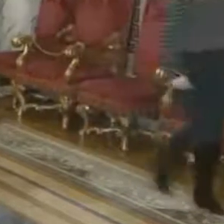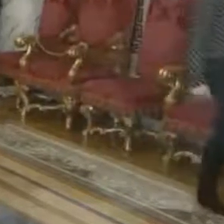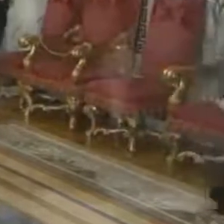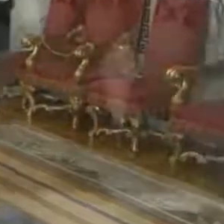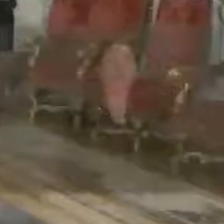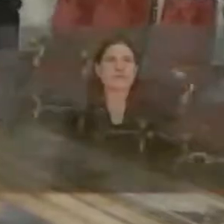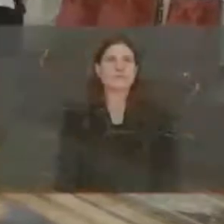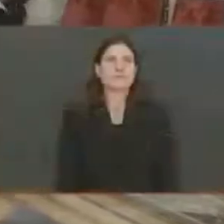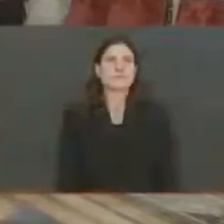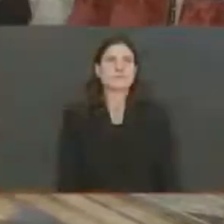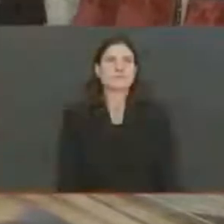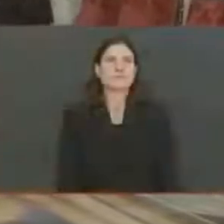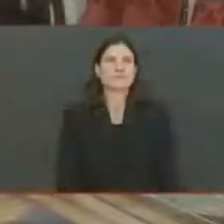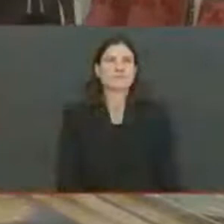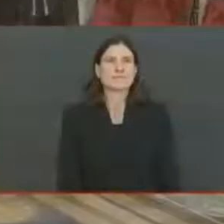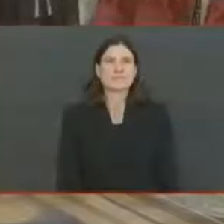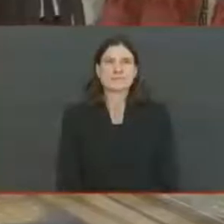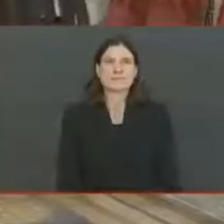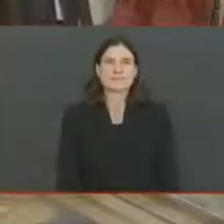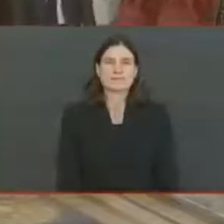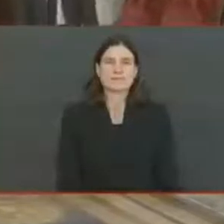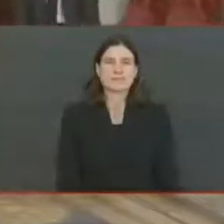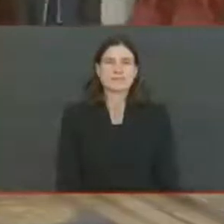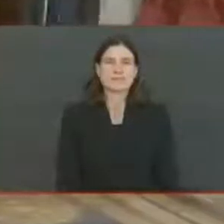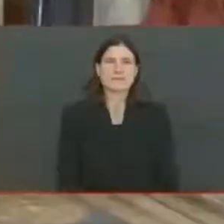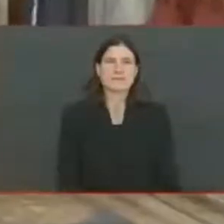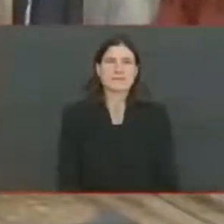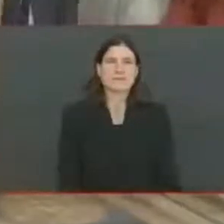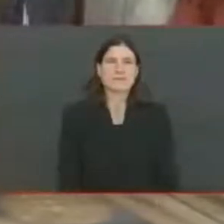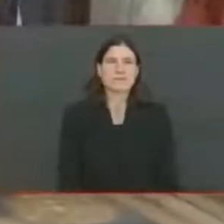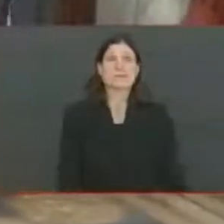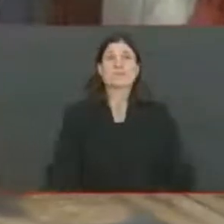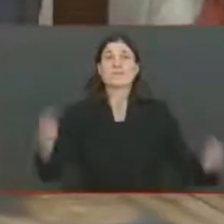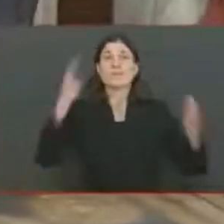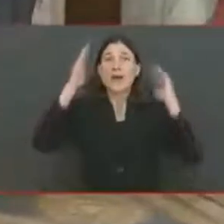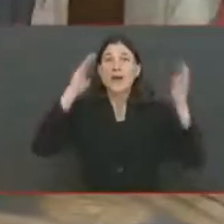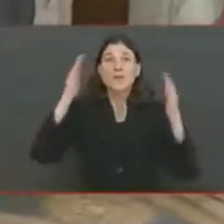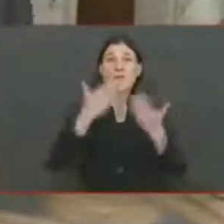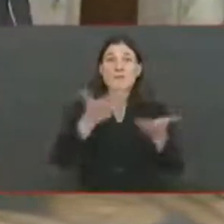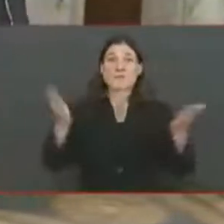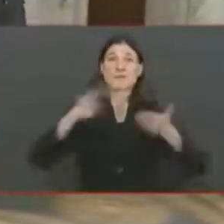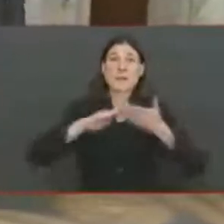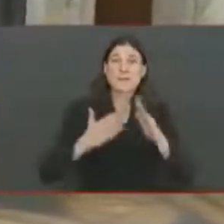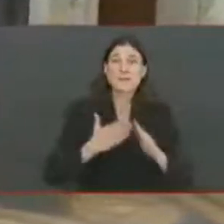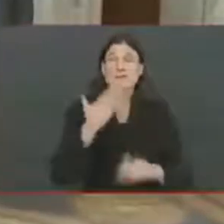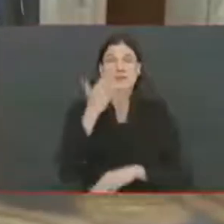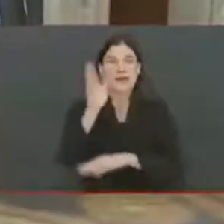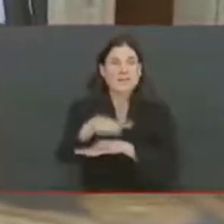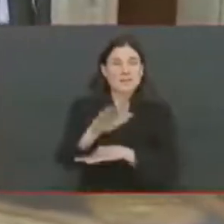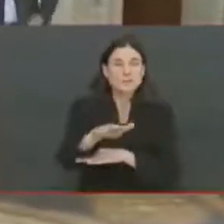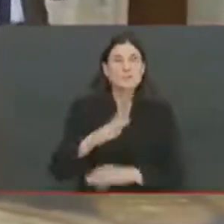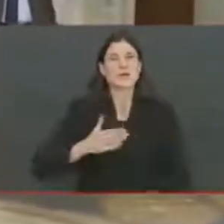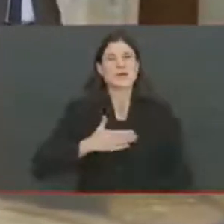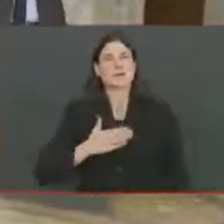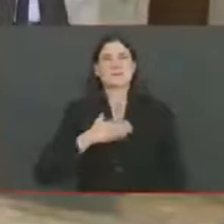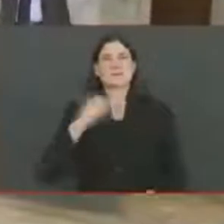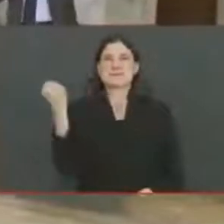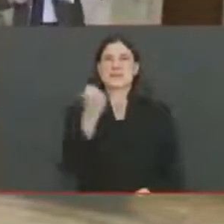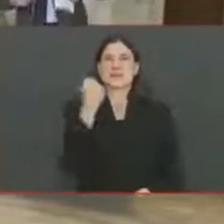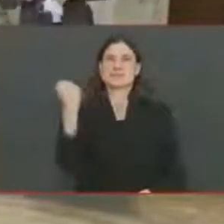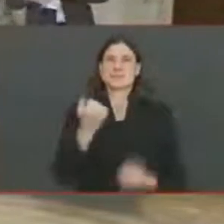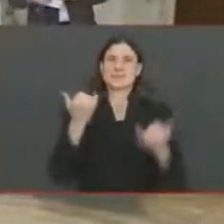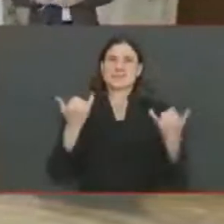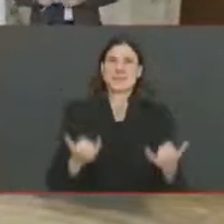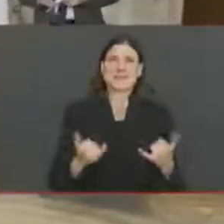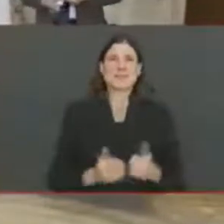Have something for you, don't leave. Good afternoon. Happy Saturday, everybody. It's chilly outside, but sunny,